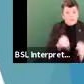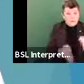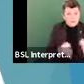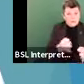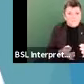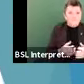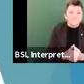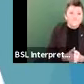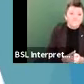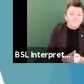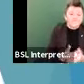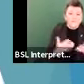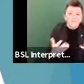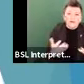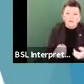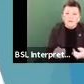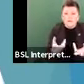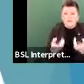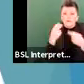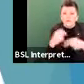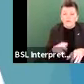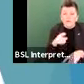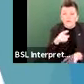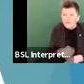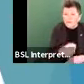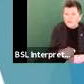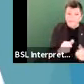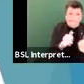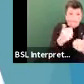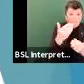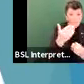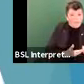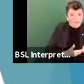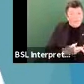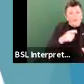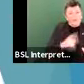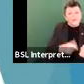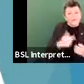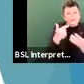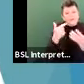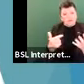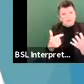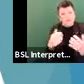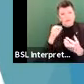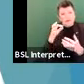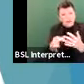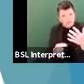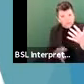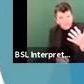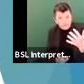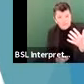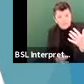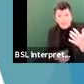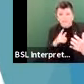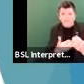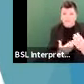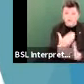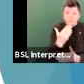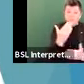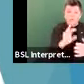in the paper is that those 7 elements are facing a new dynamics. It's a kind